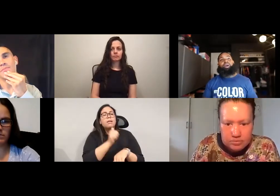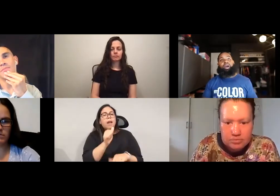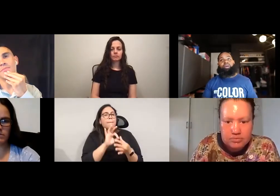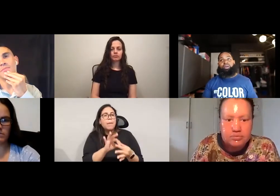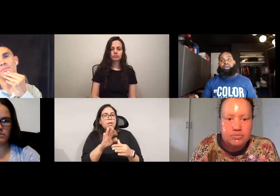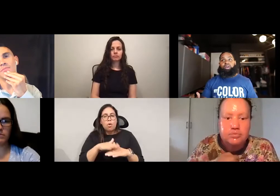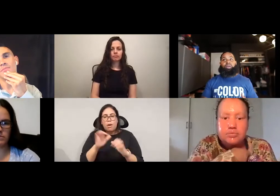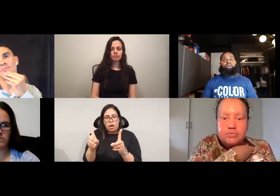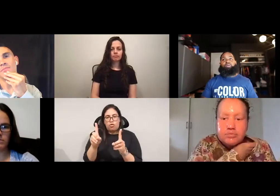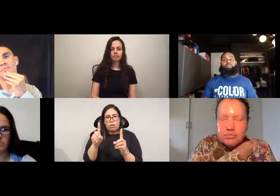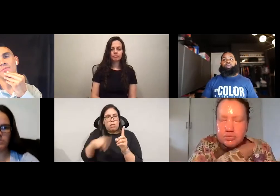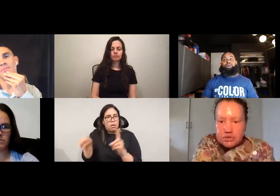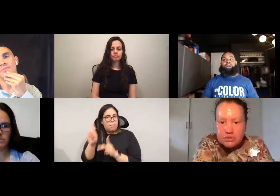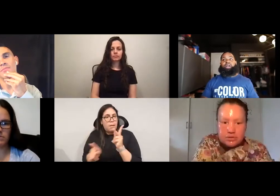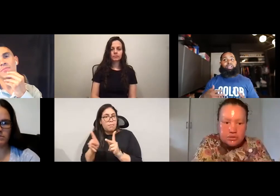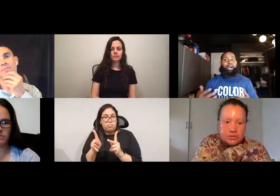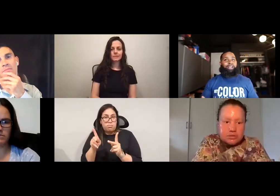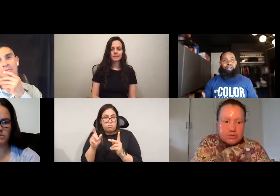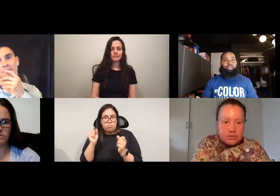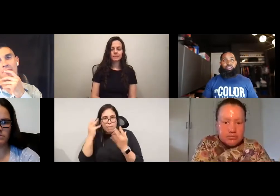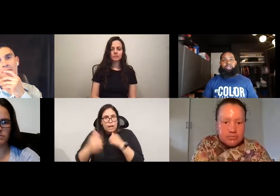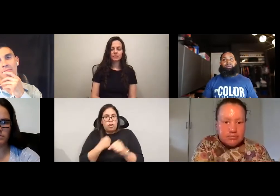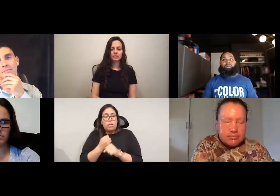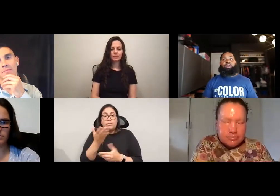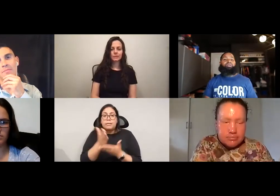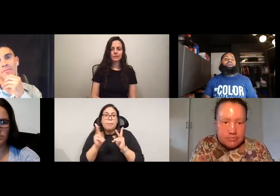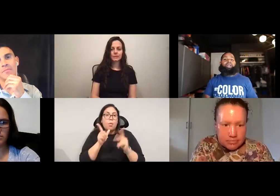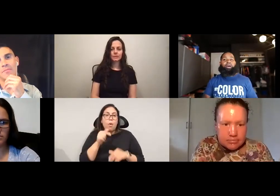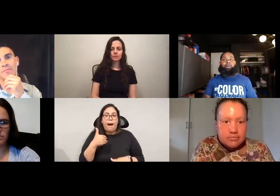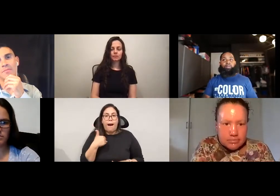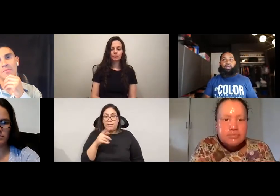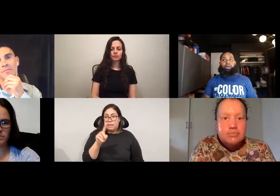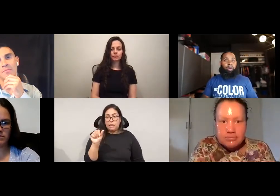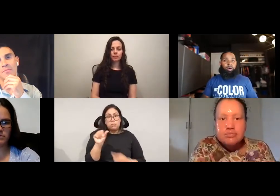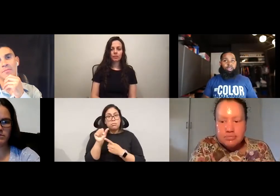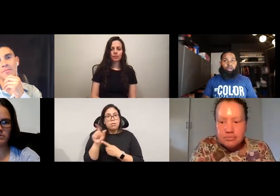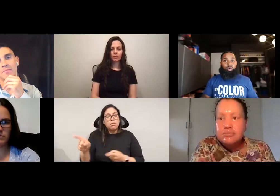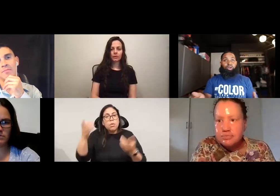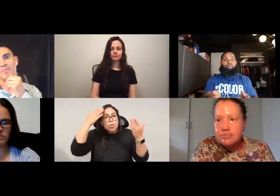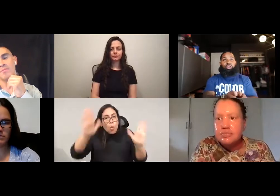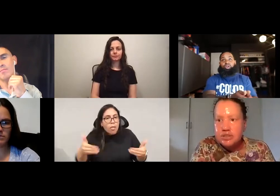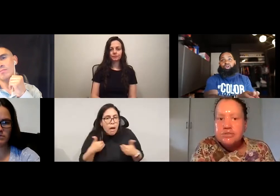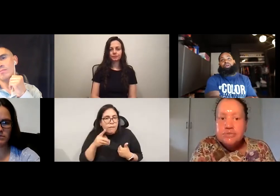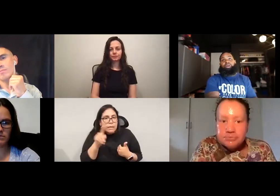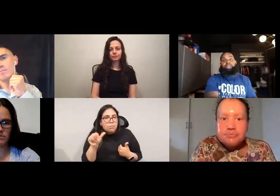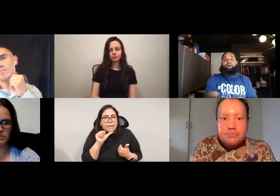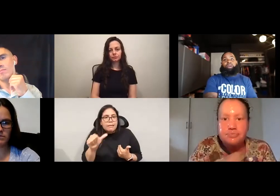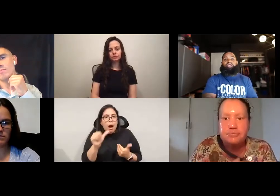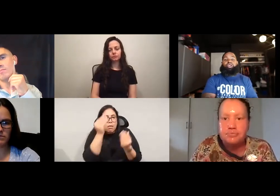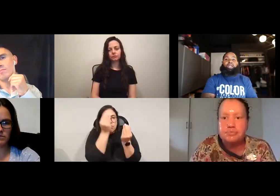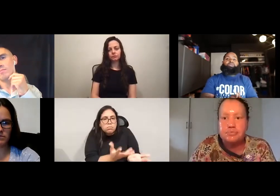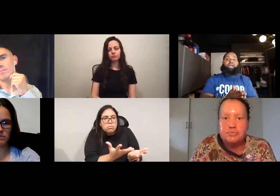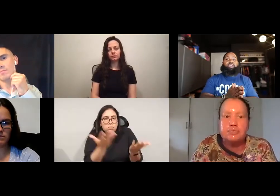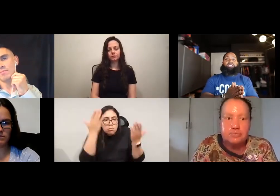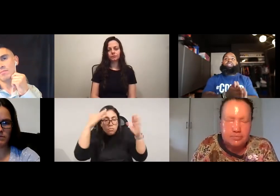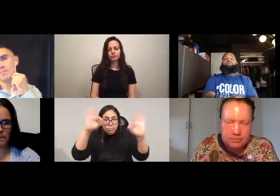things around. There are people with undiagnosed disabilities right now, and so where do you come with that when they're